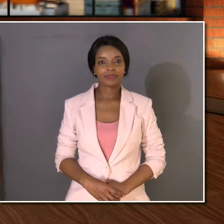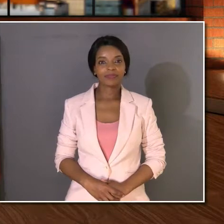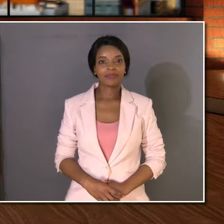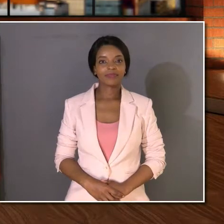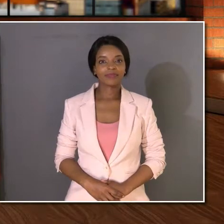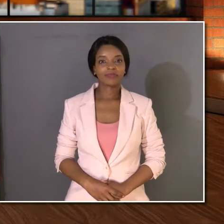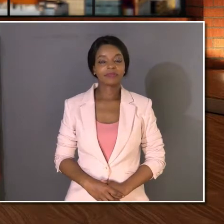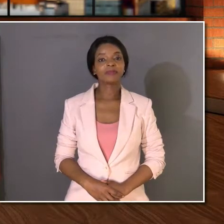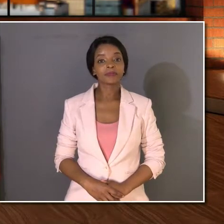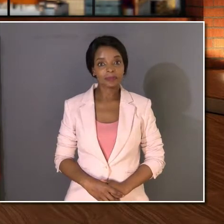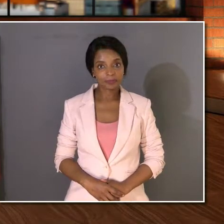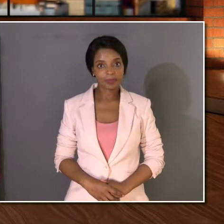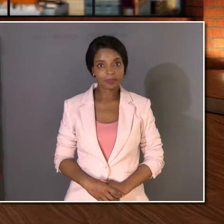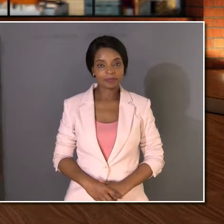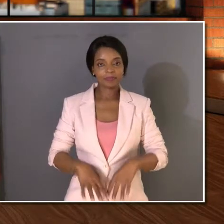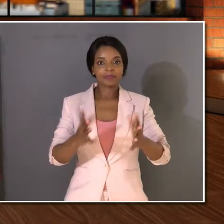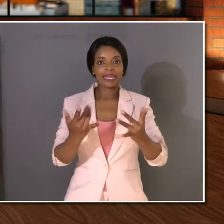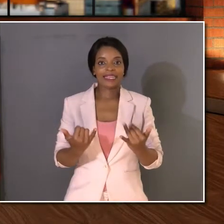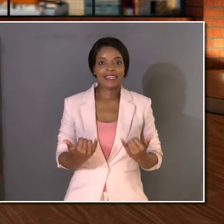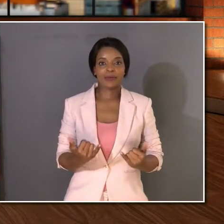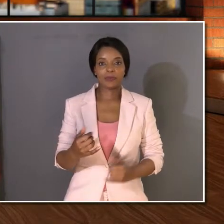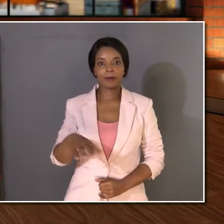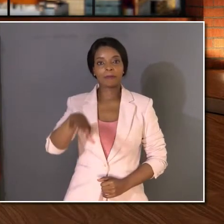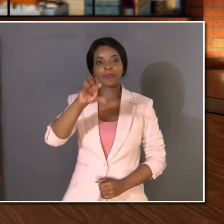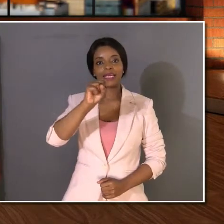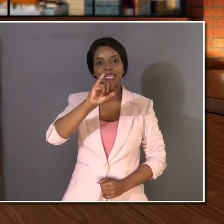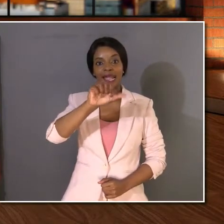And on to the Social Innovation Awards.